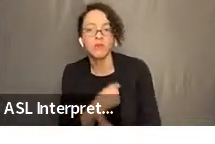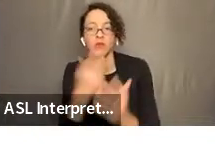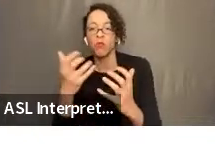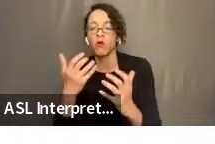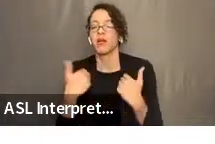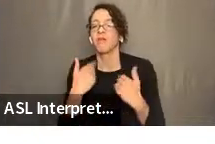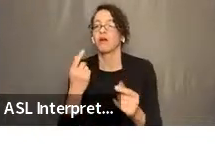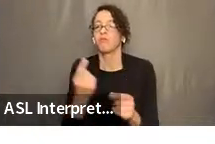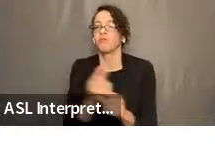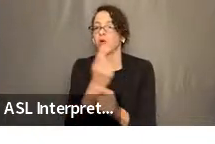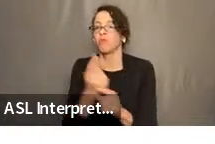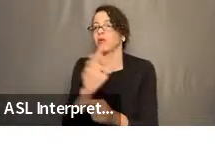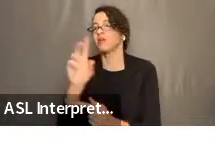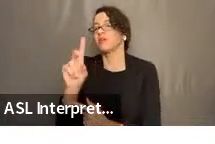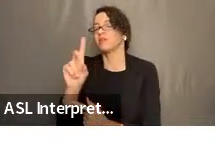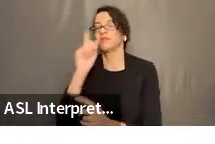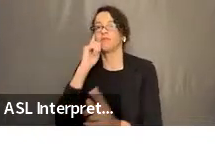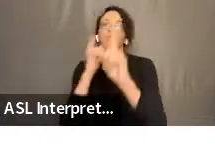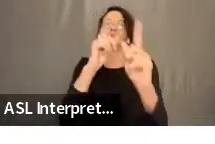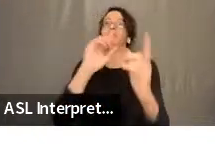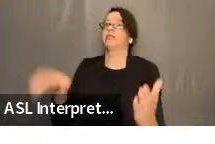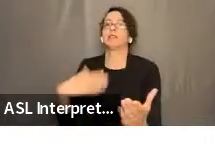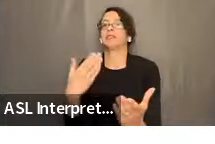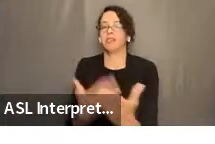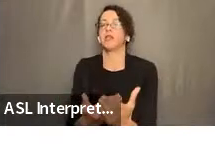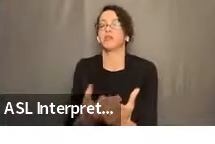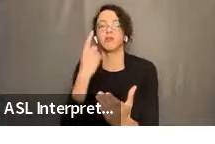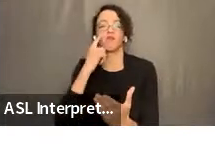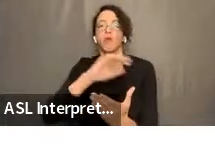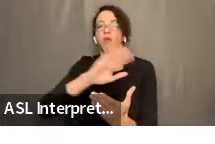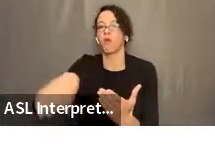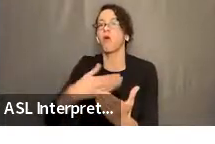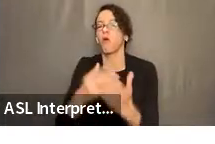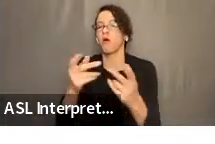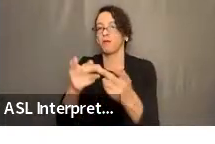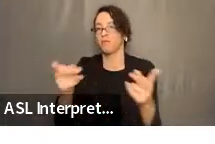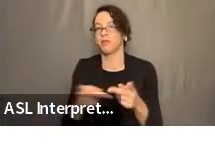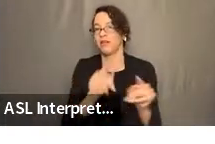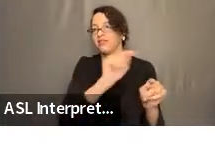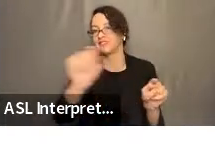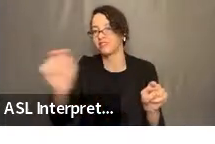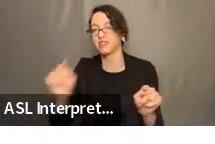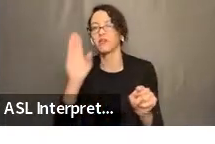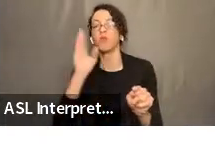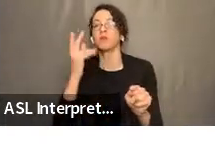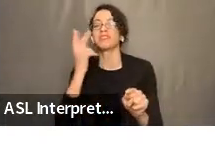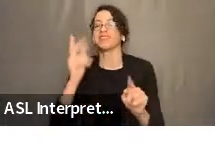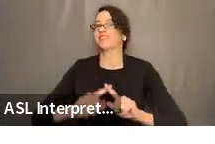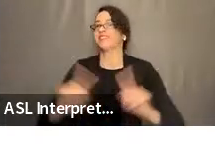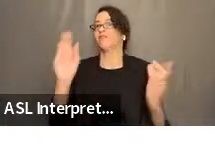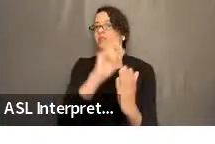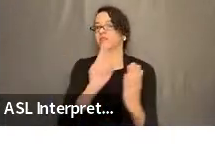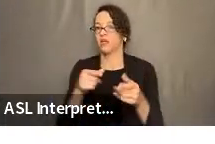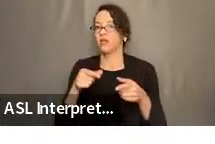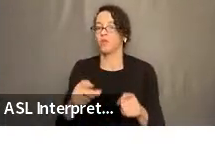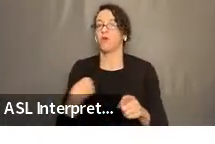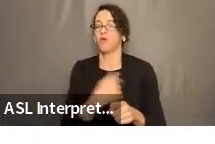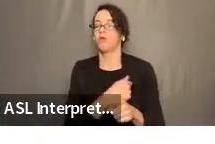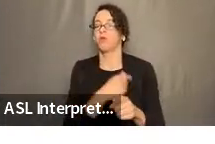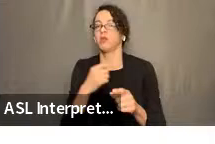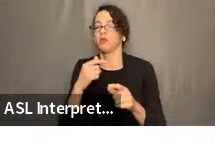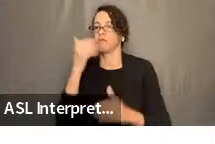for all patients. And so you'll see a very different design as we move through this presentation.